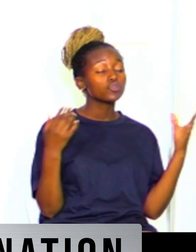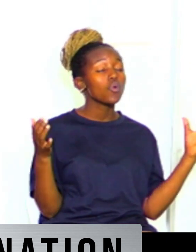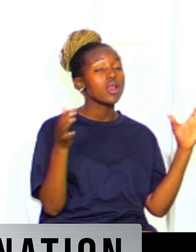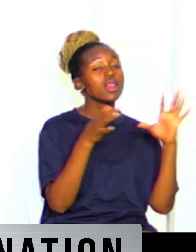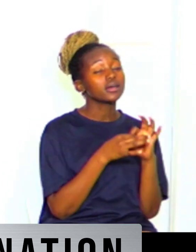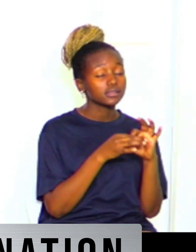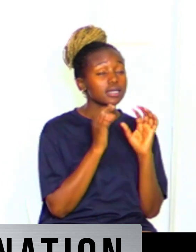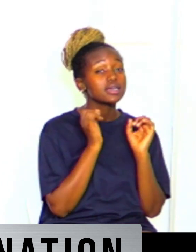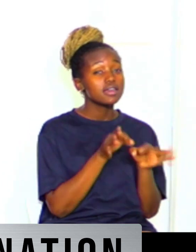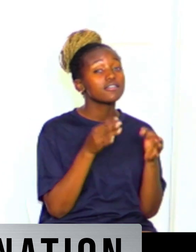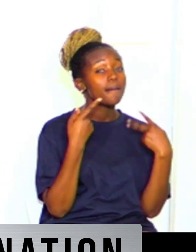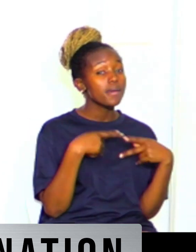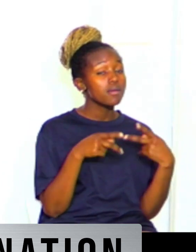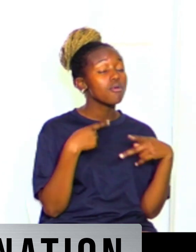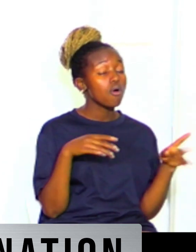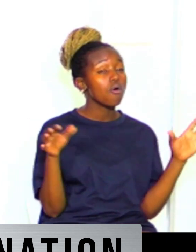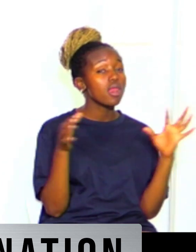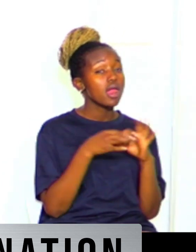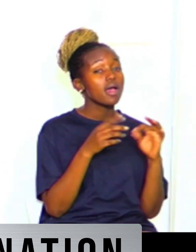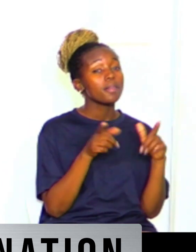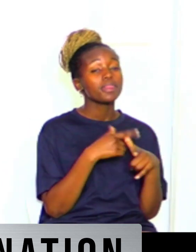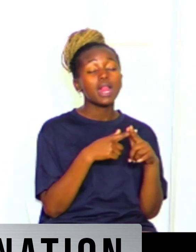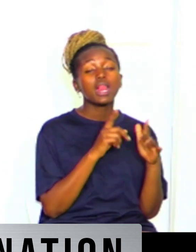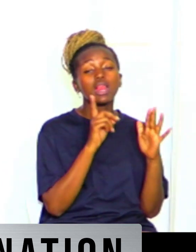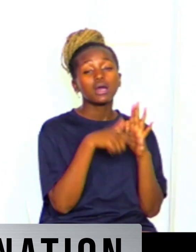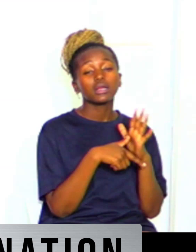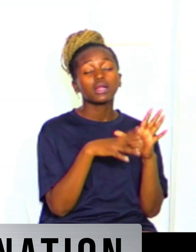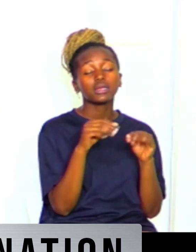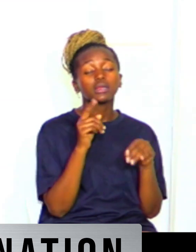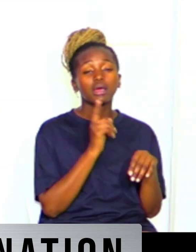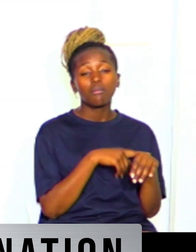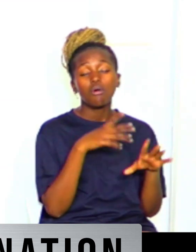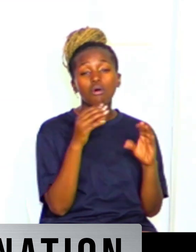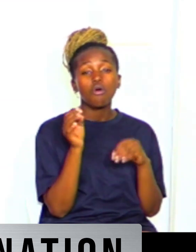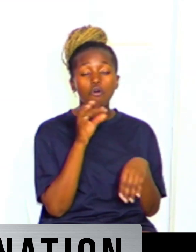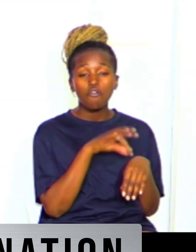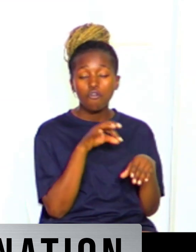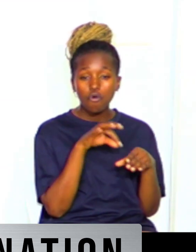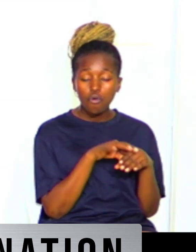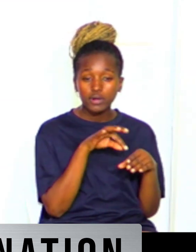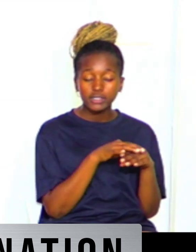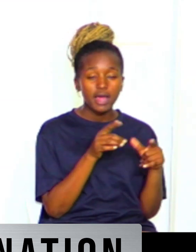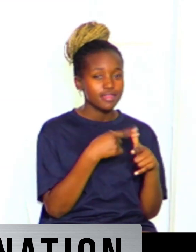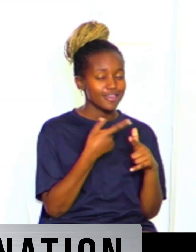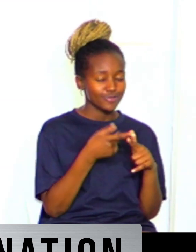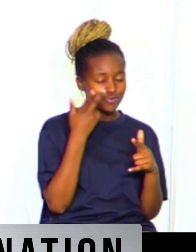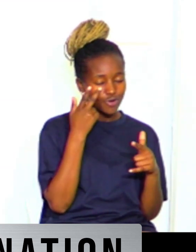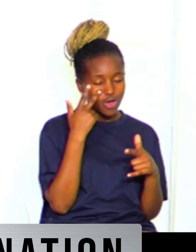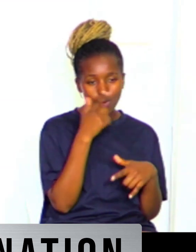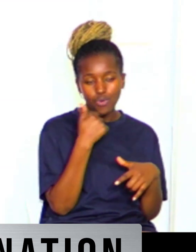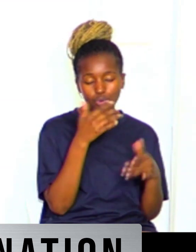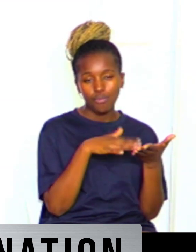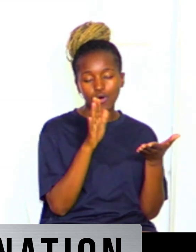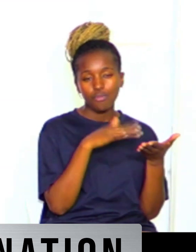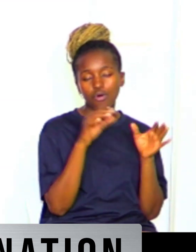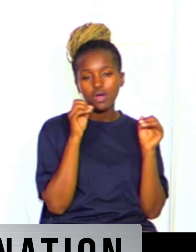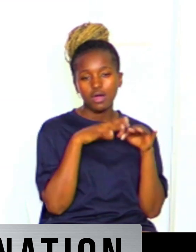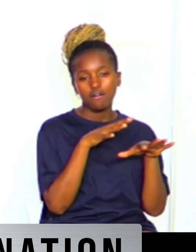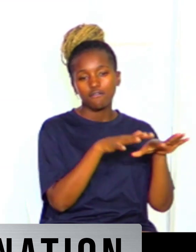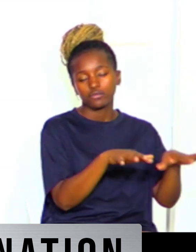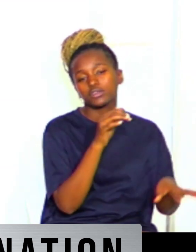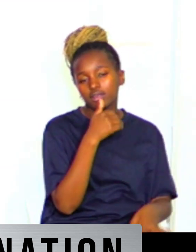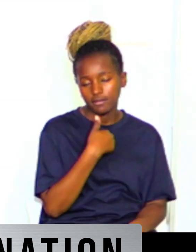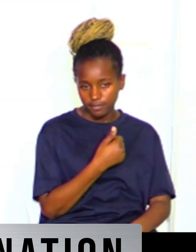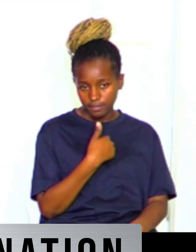Ukishaunganisha watu wao wakienda pale wachague wakae chini wataenda kuangalia who has a lot of influence. Bado sasa unakumbuka story ya